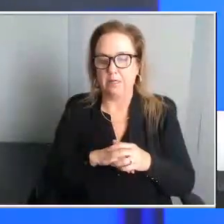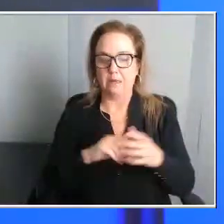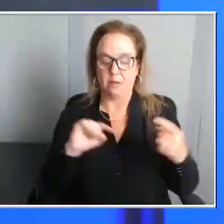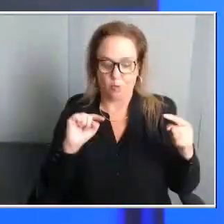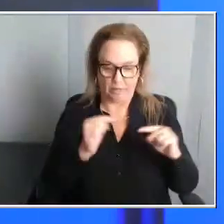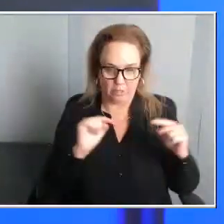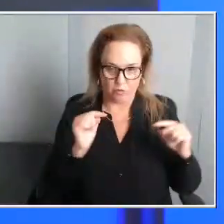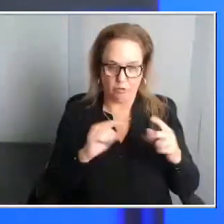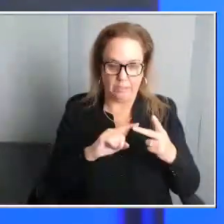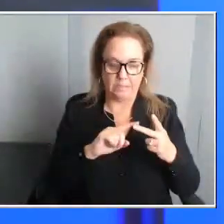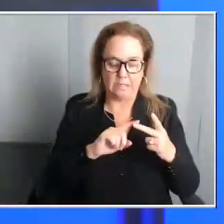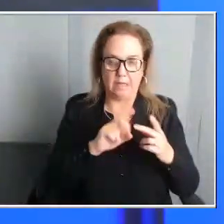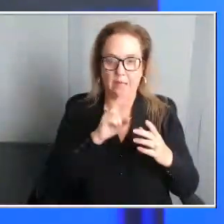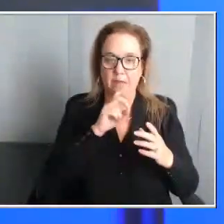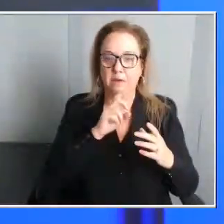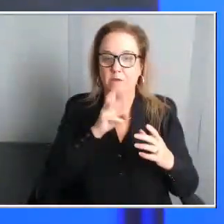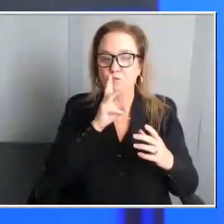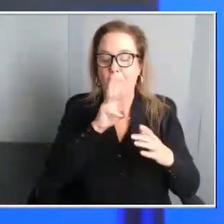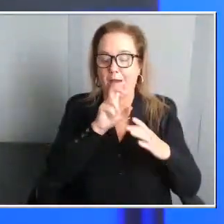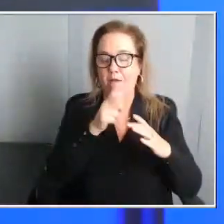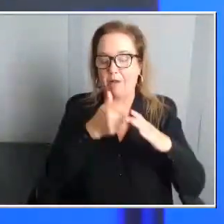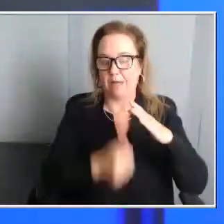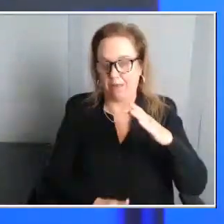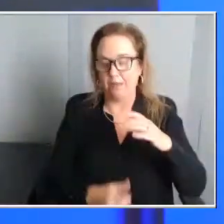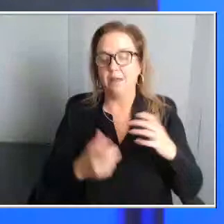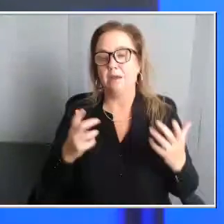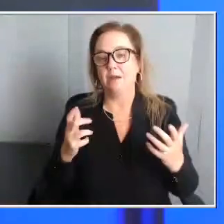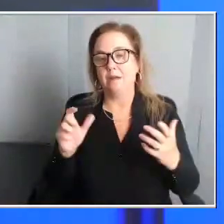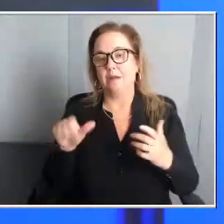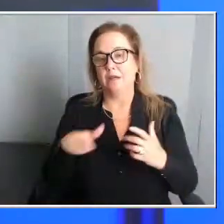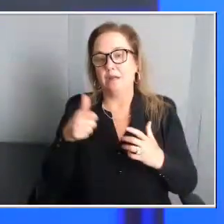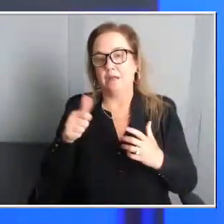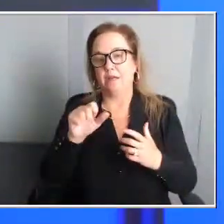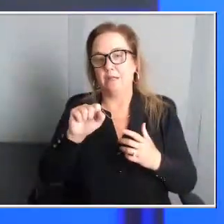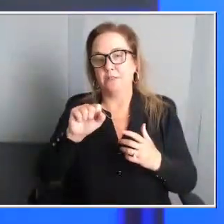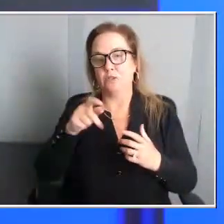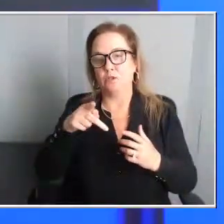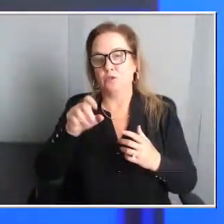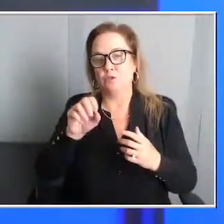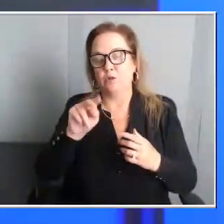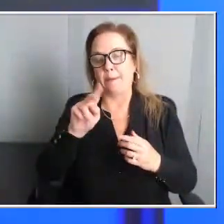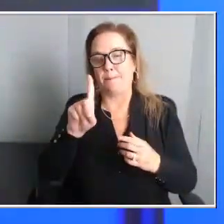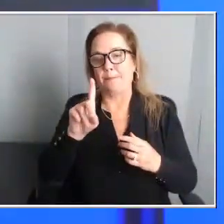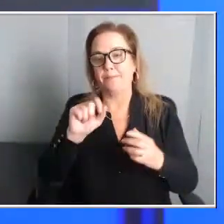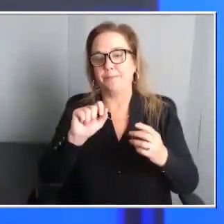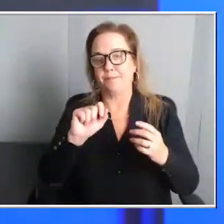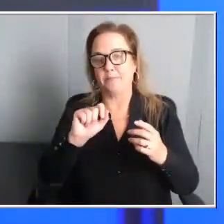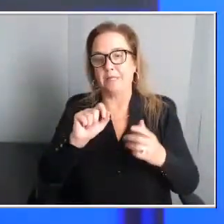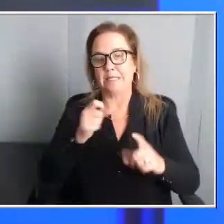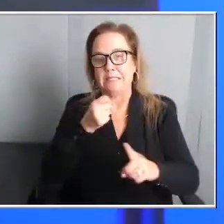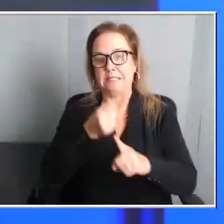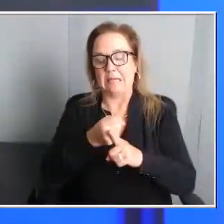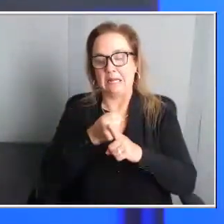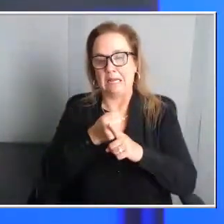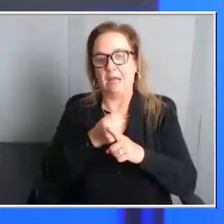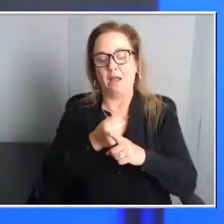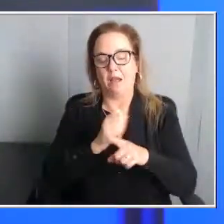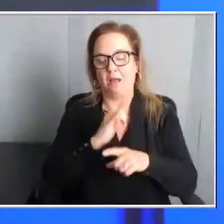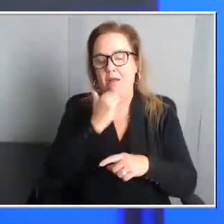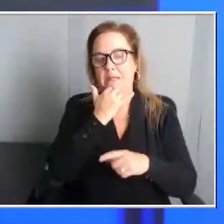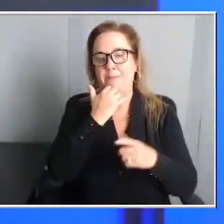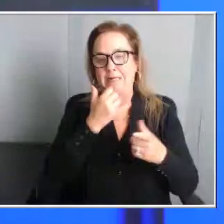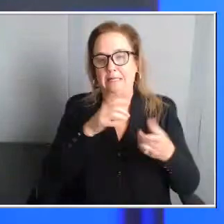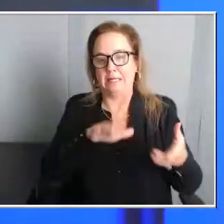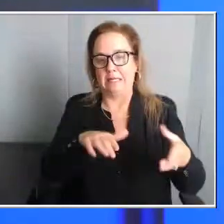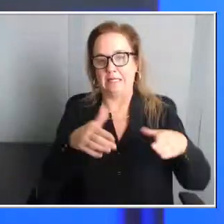and drowning, but also through something called SUDEP, sudden unexpected death in epilepsy, which it's a hot